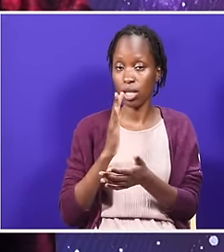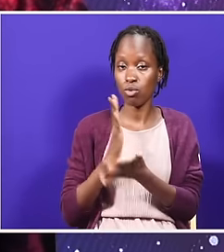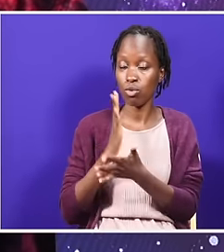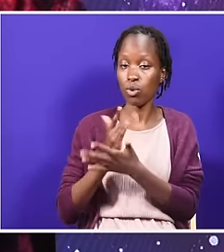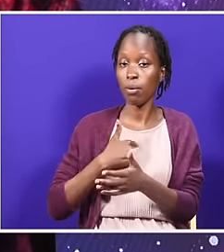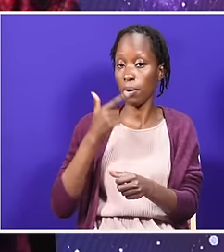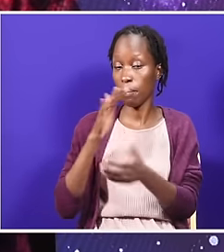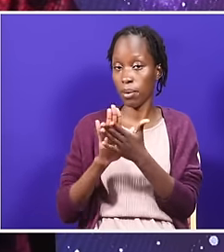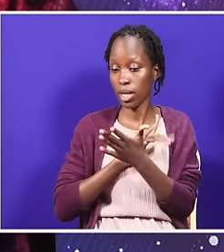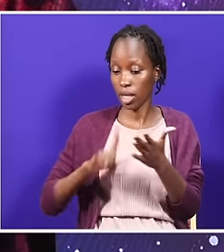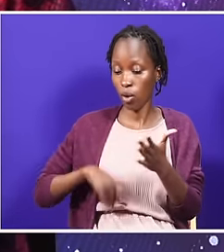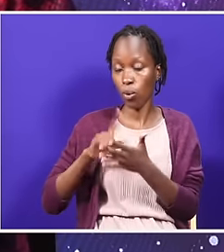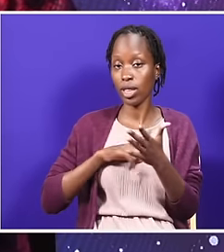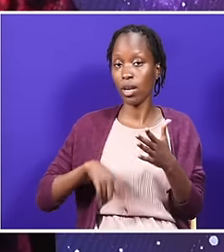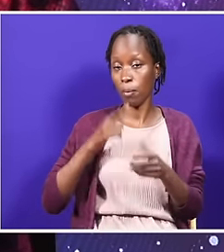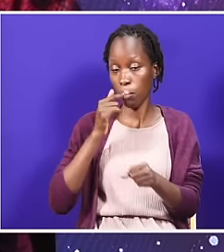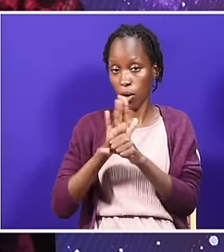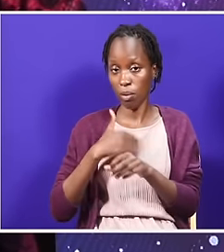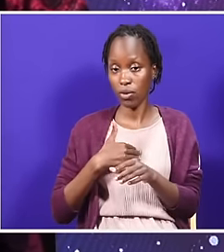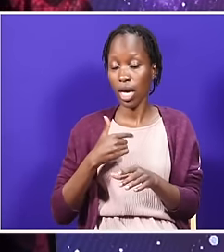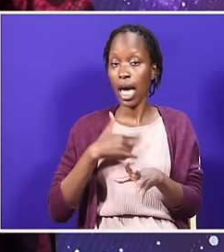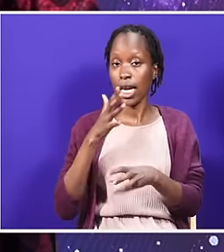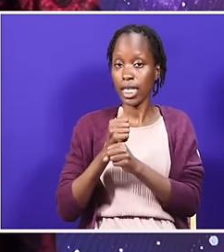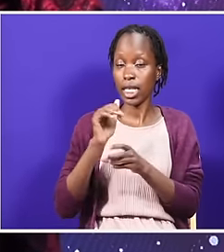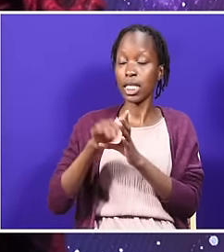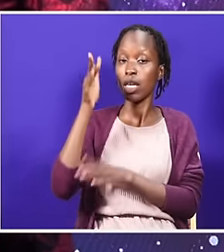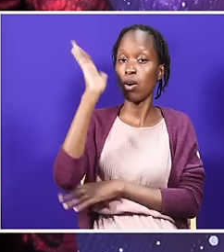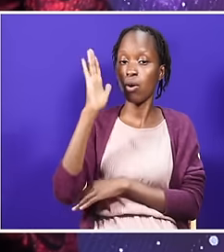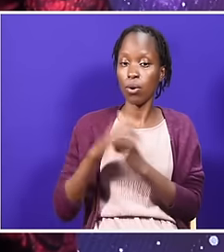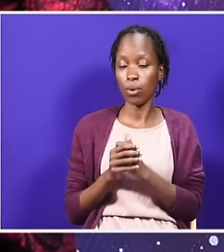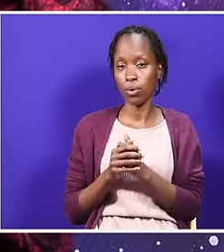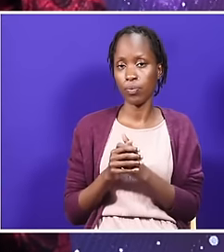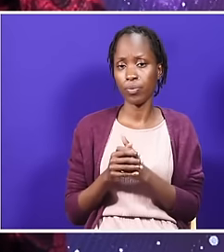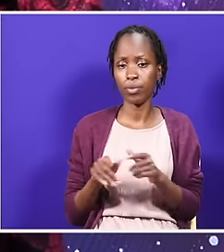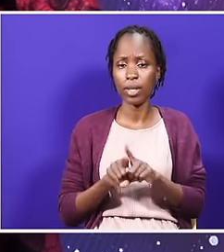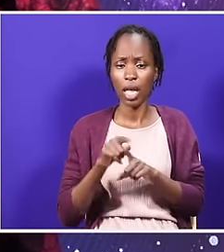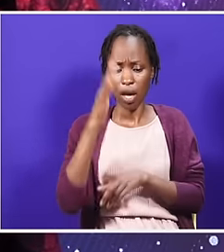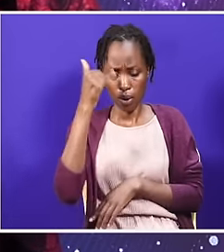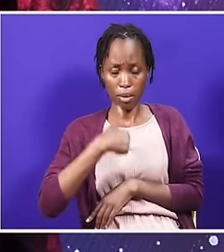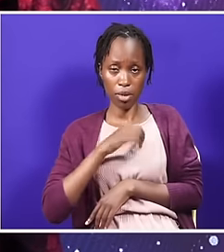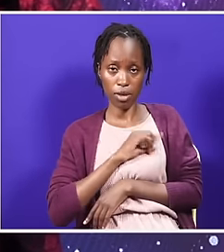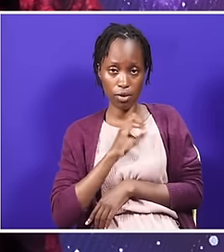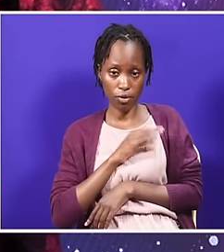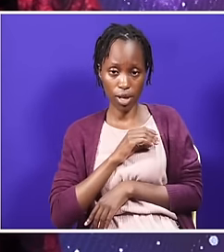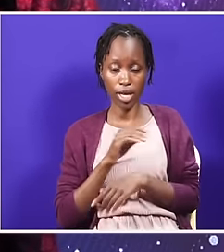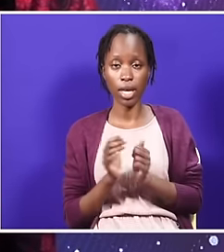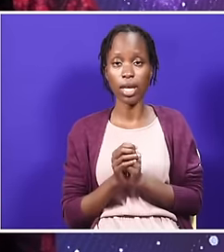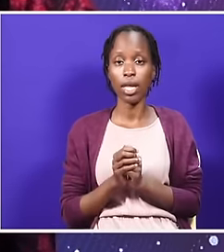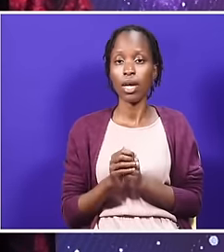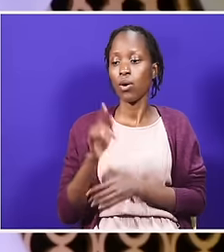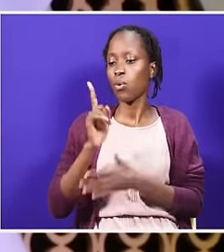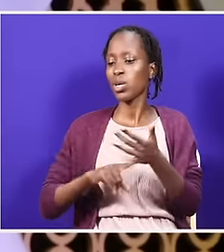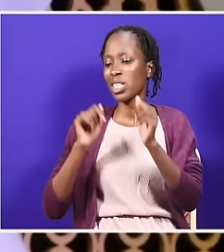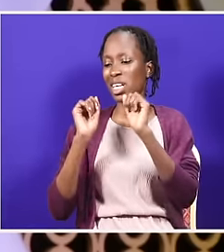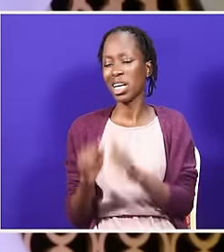I praise the Lord for what he has promised. I trust in God. Why should I be afraid? What can